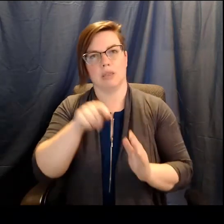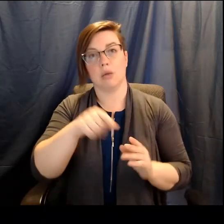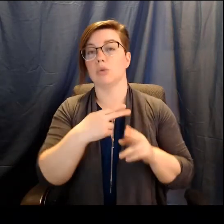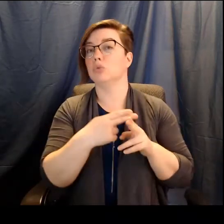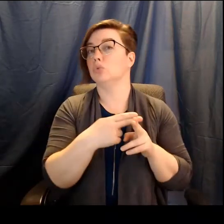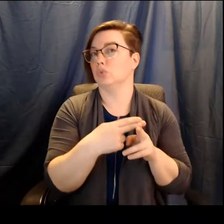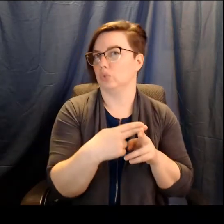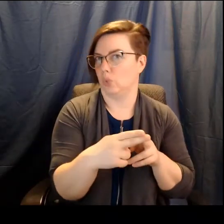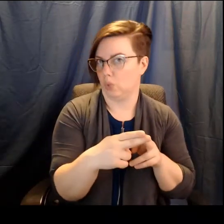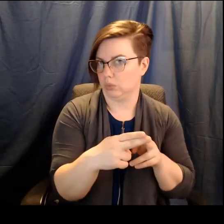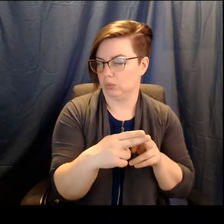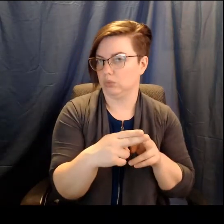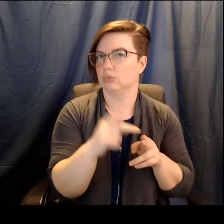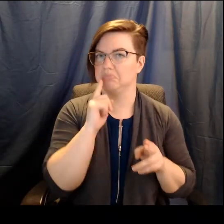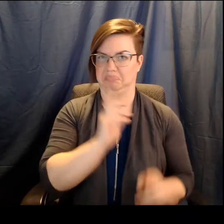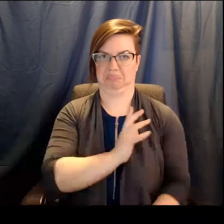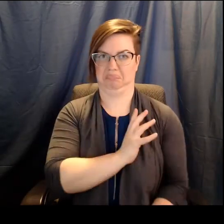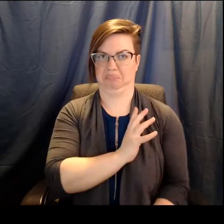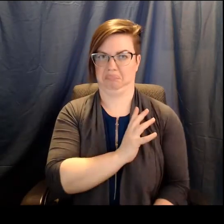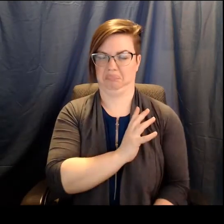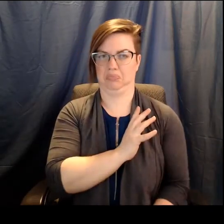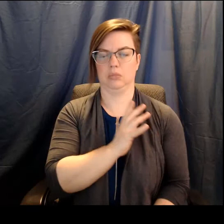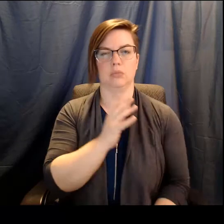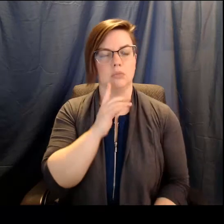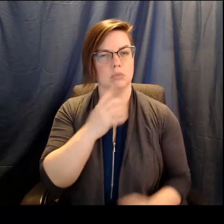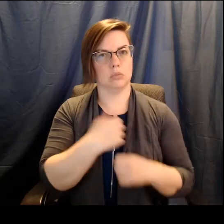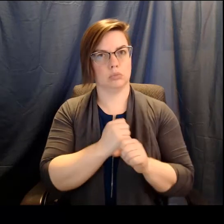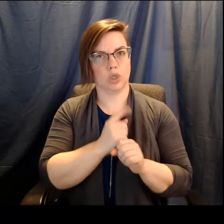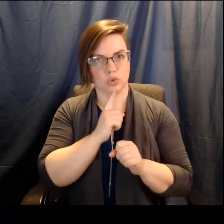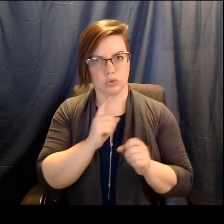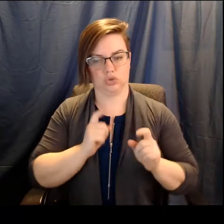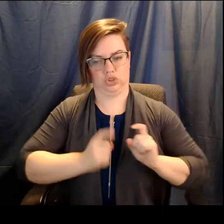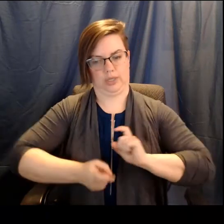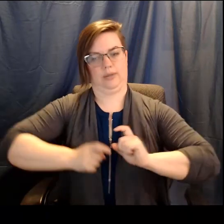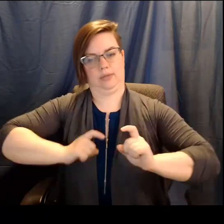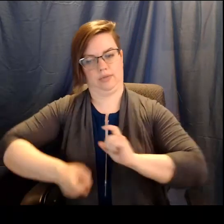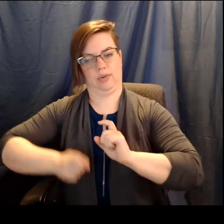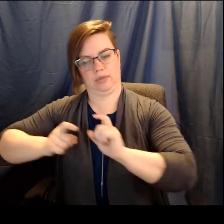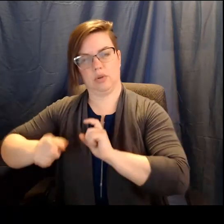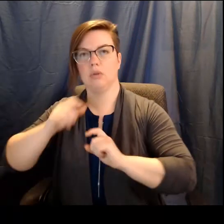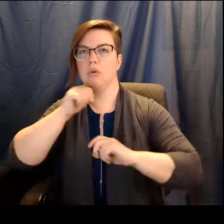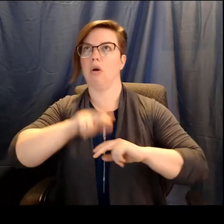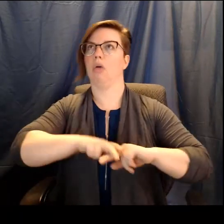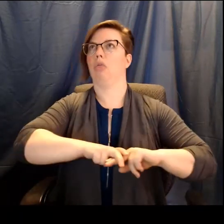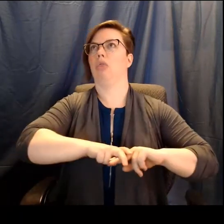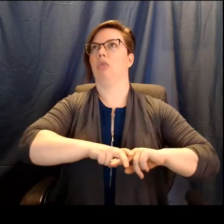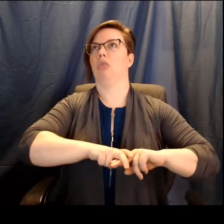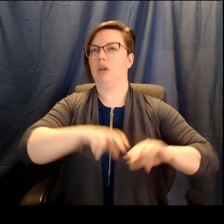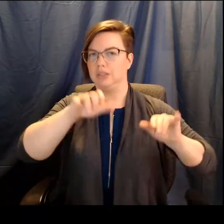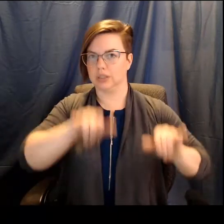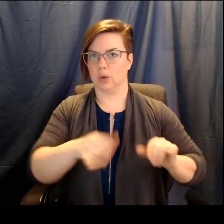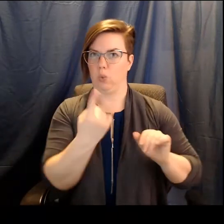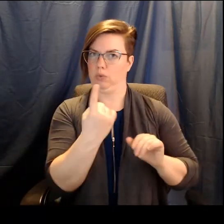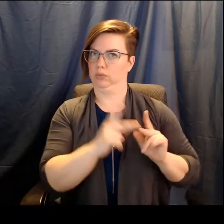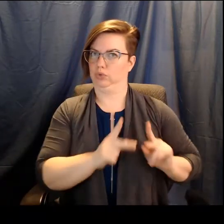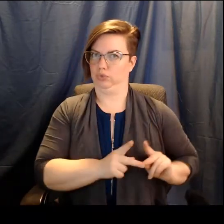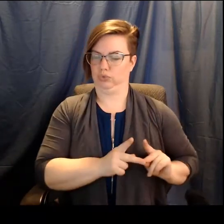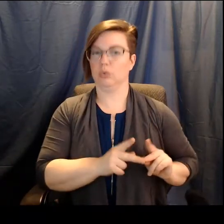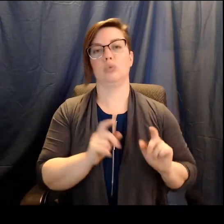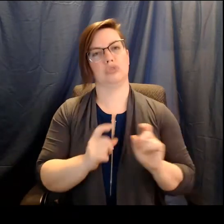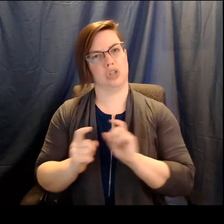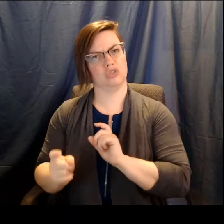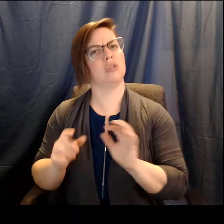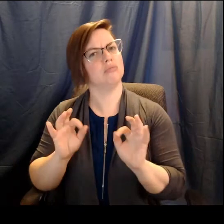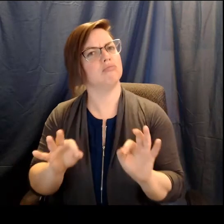long-term solution to change positions. So we have a shoulder shrug, we have the whole arm, we have the eyes. So what you can see in the